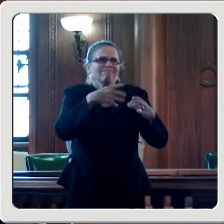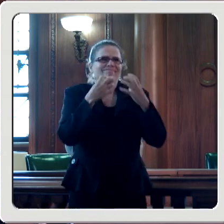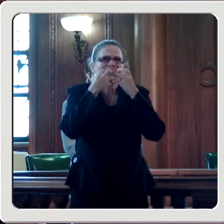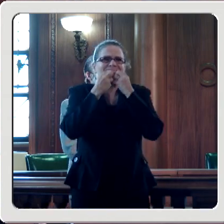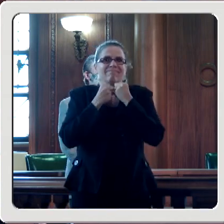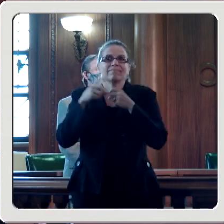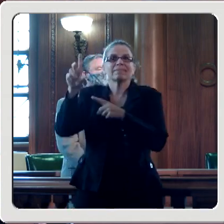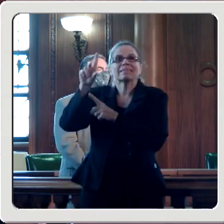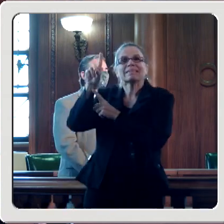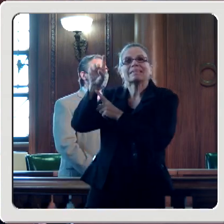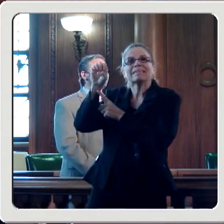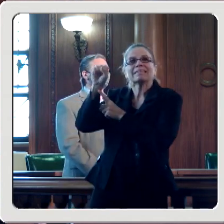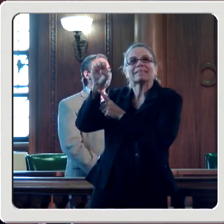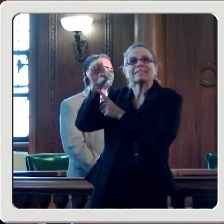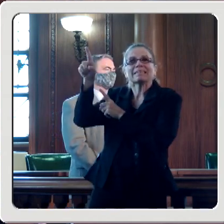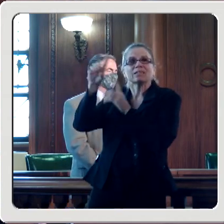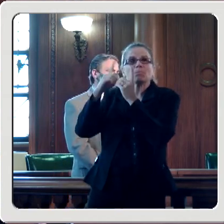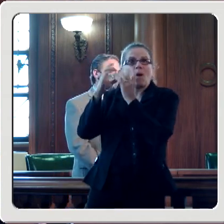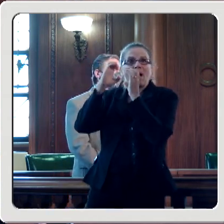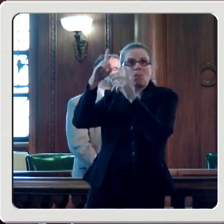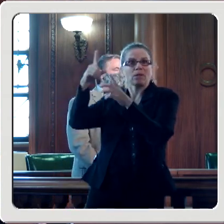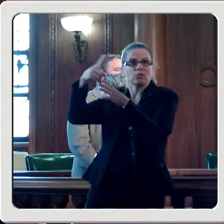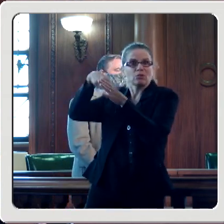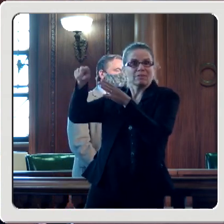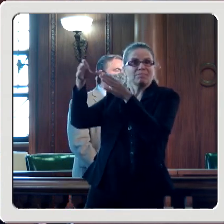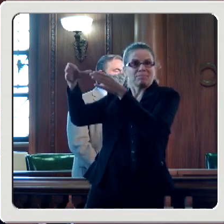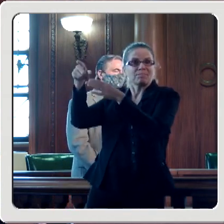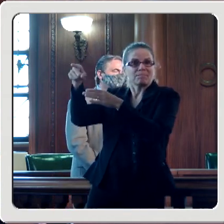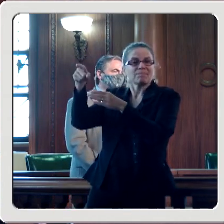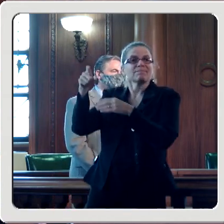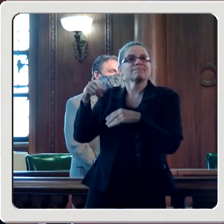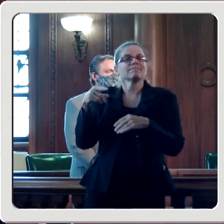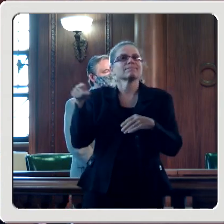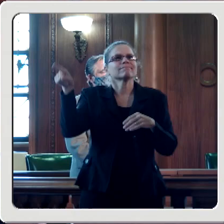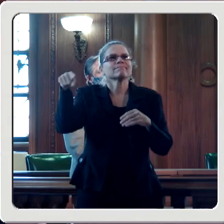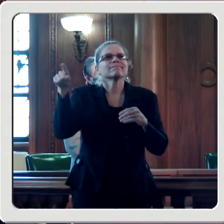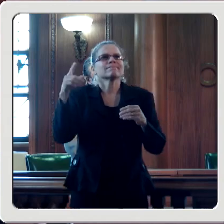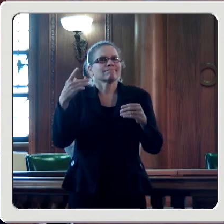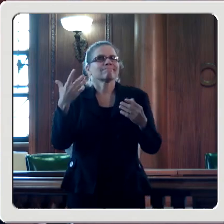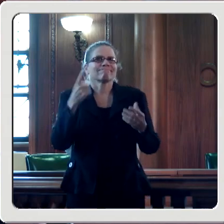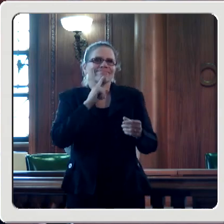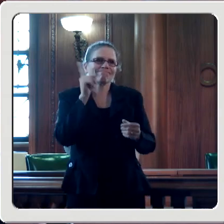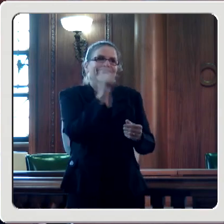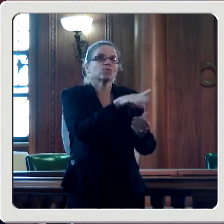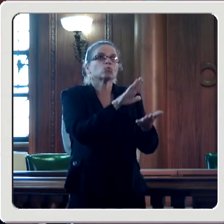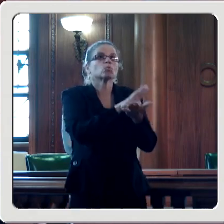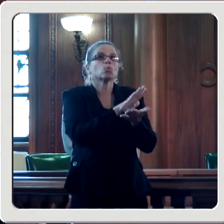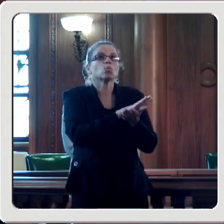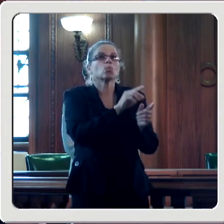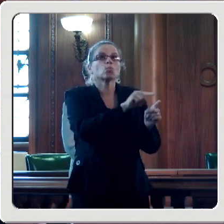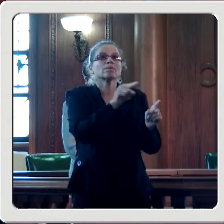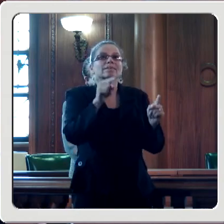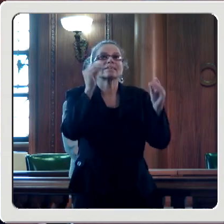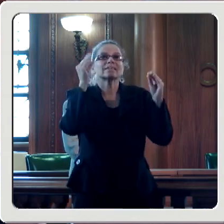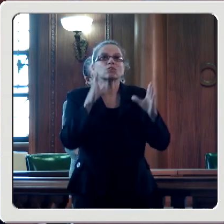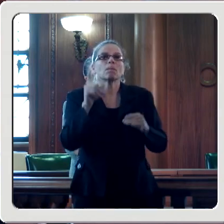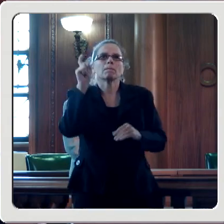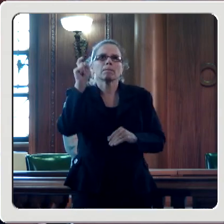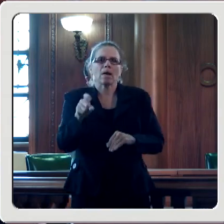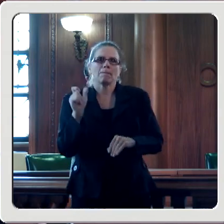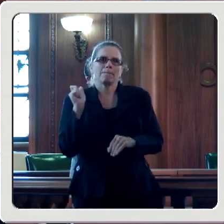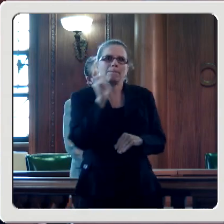Secondary Education, DESE, was instructing that teachers go back into